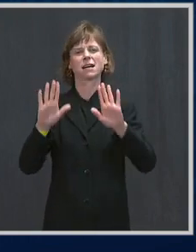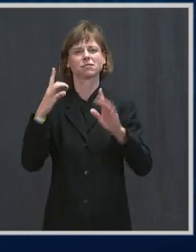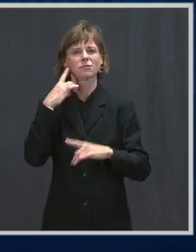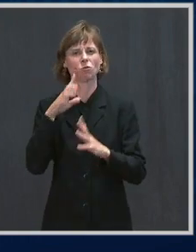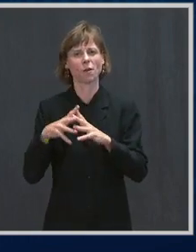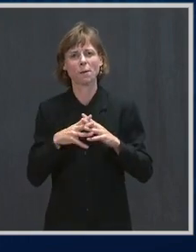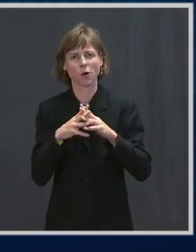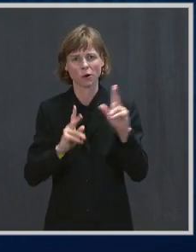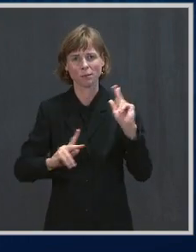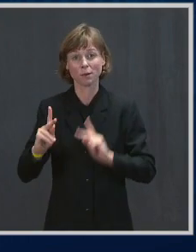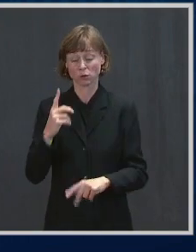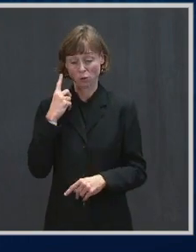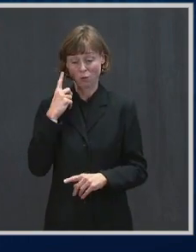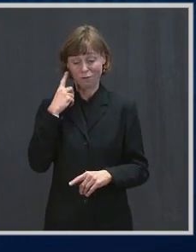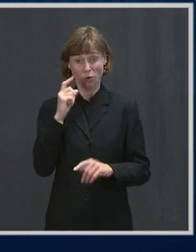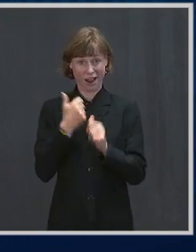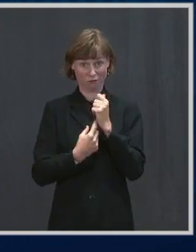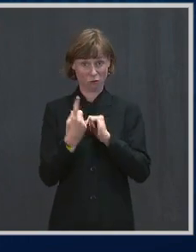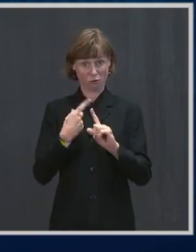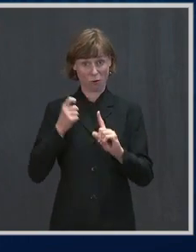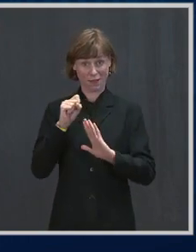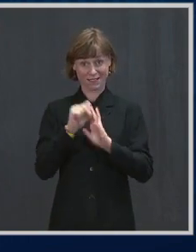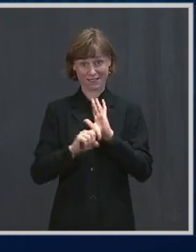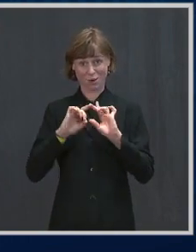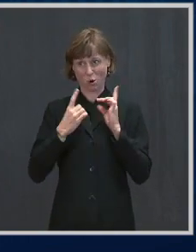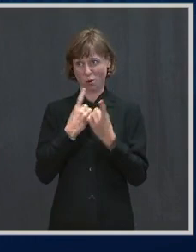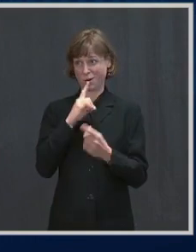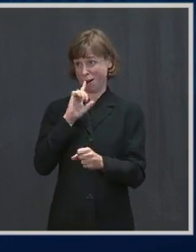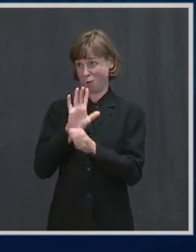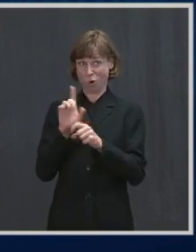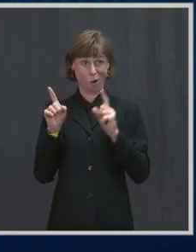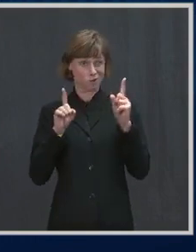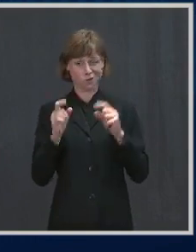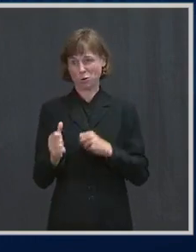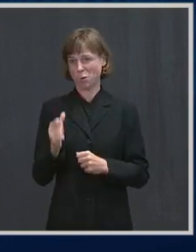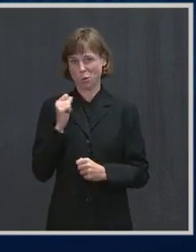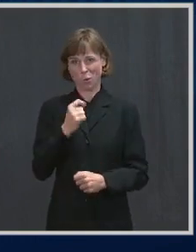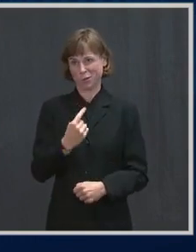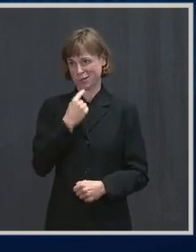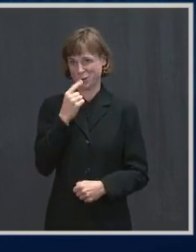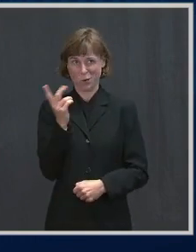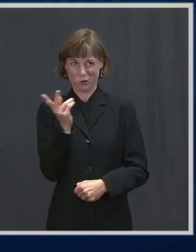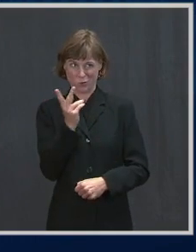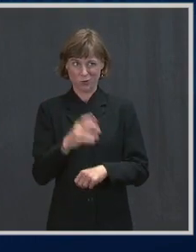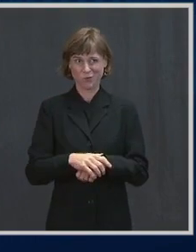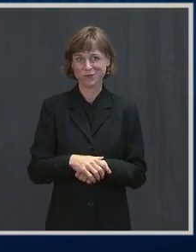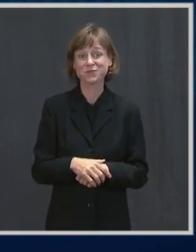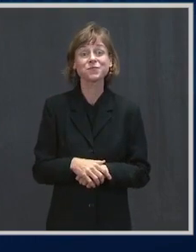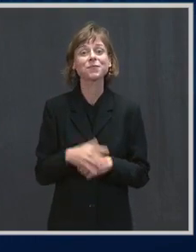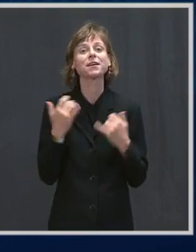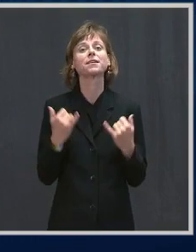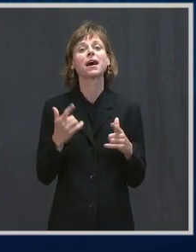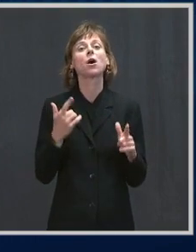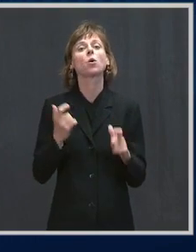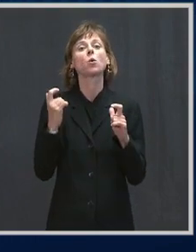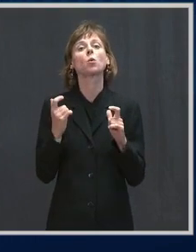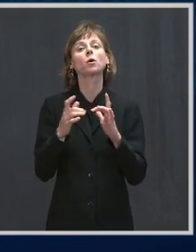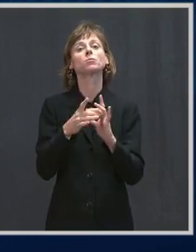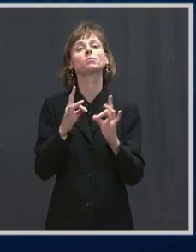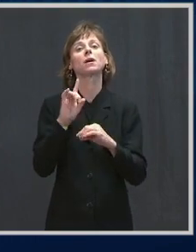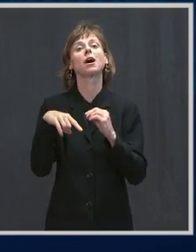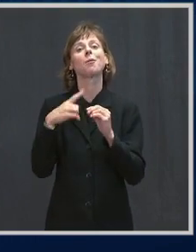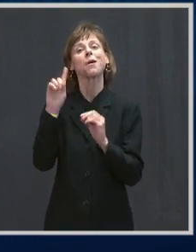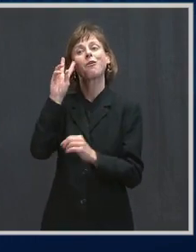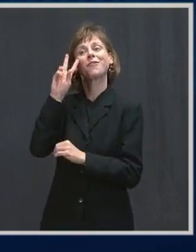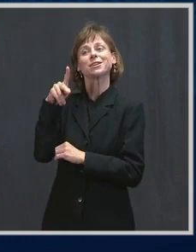State, I promise you, we will not let you down. Now, a quick word about Vice President